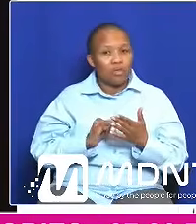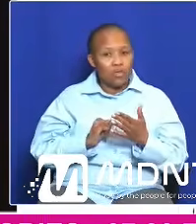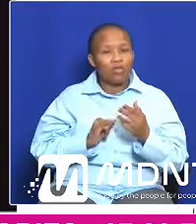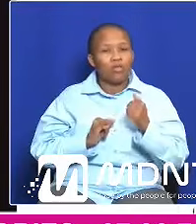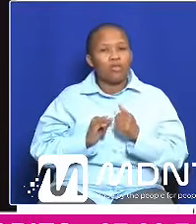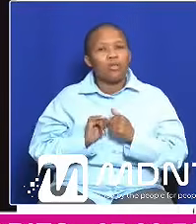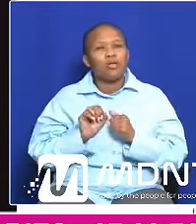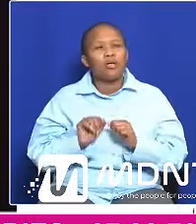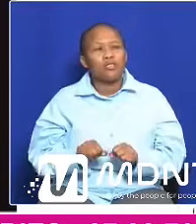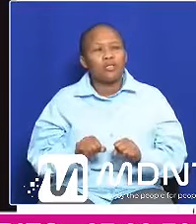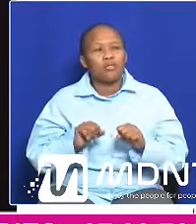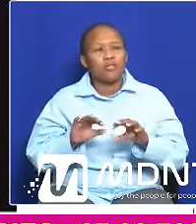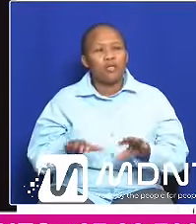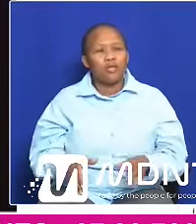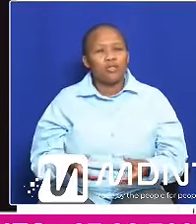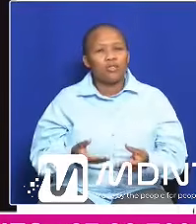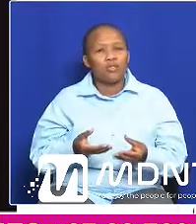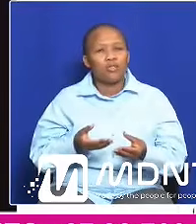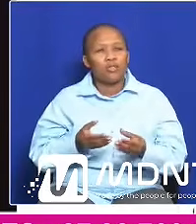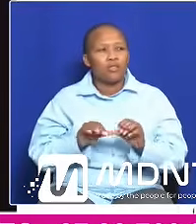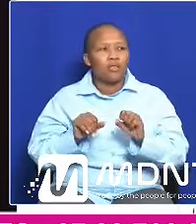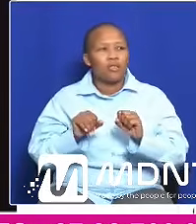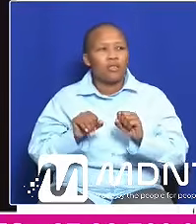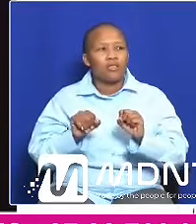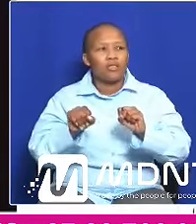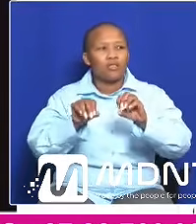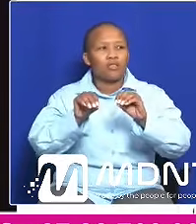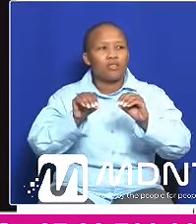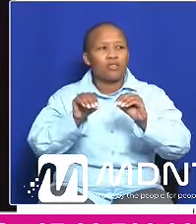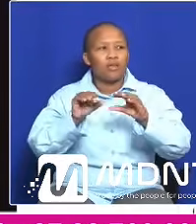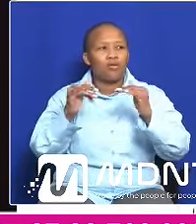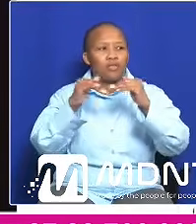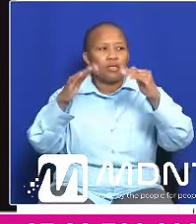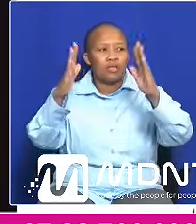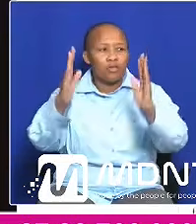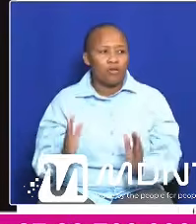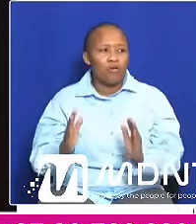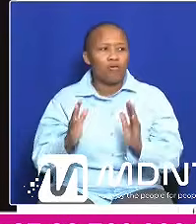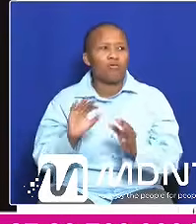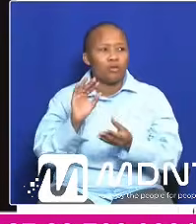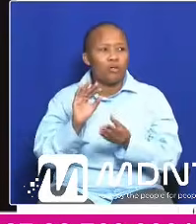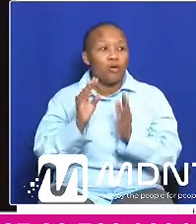I trust that you have it in your copy. Yes, I do. Okay.